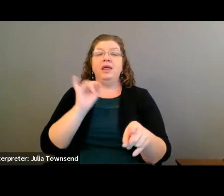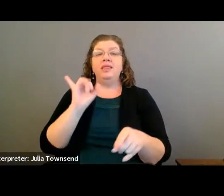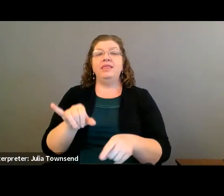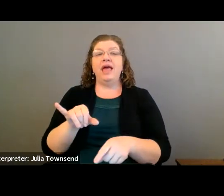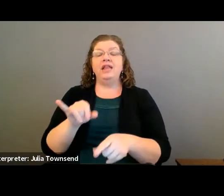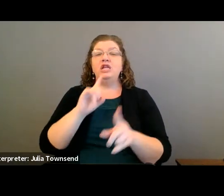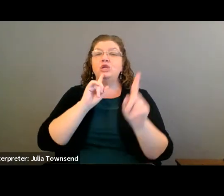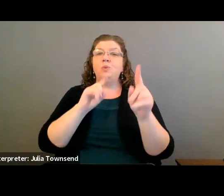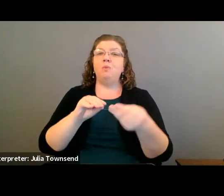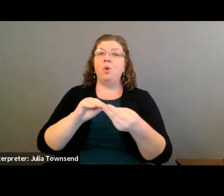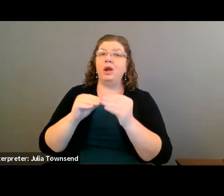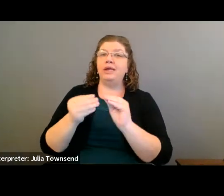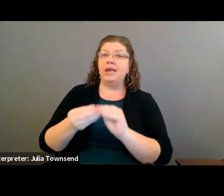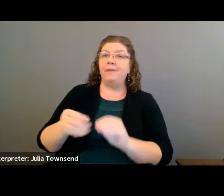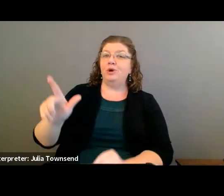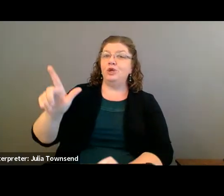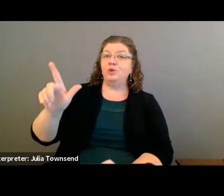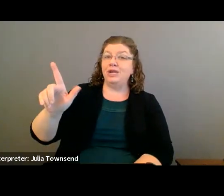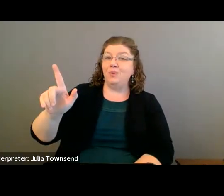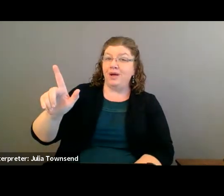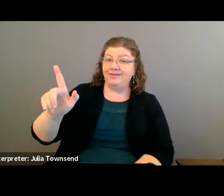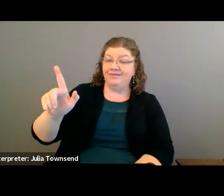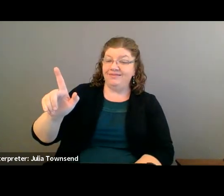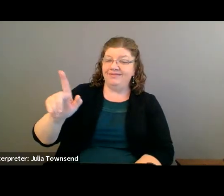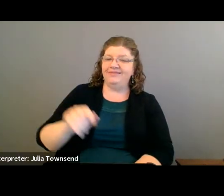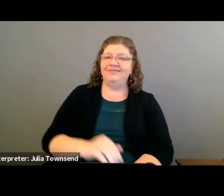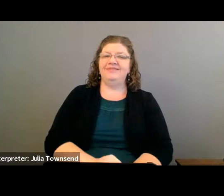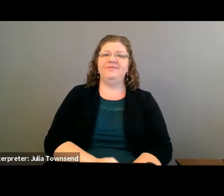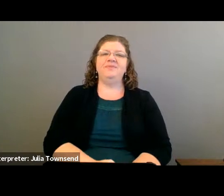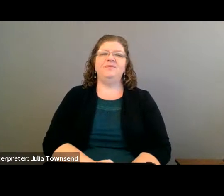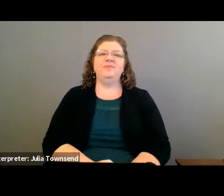number 21.